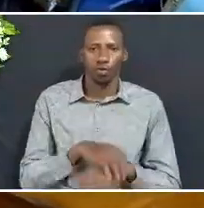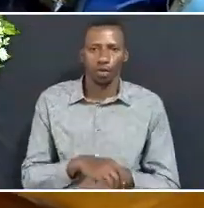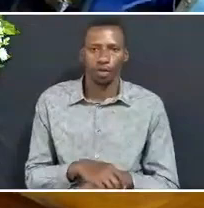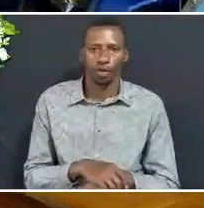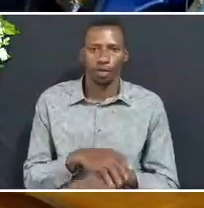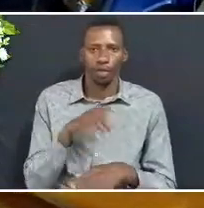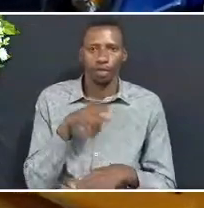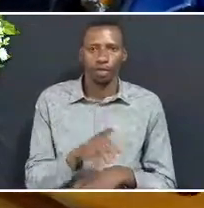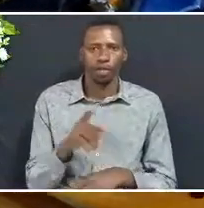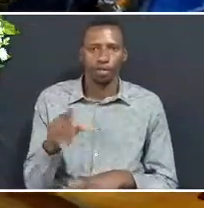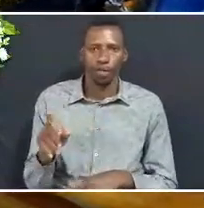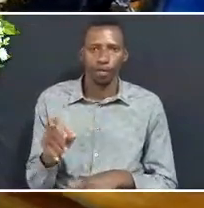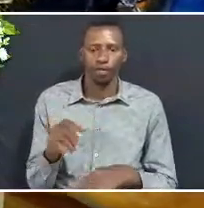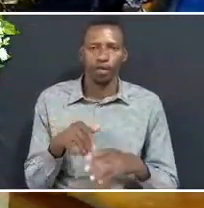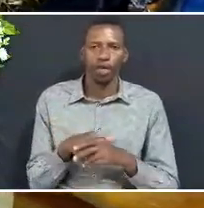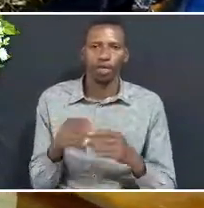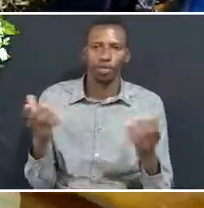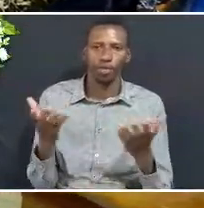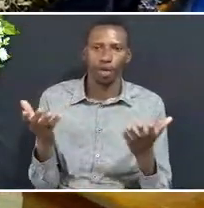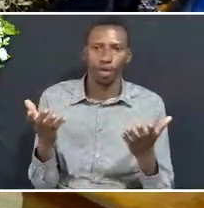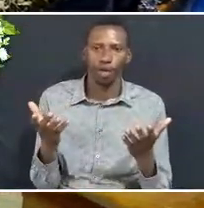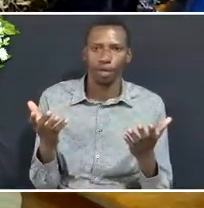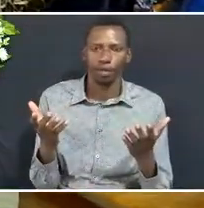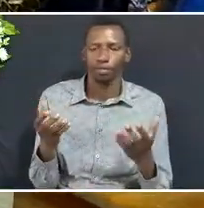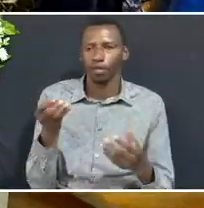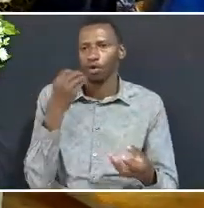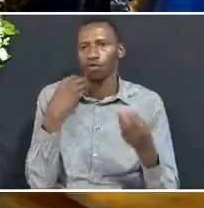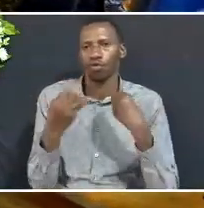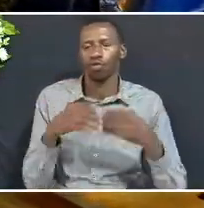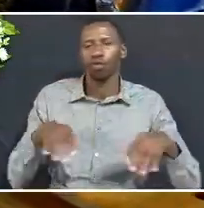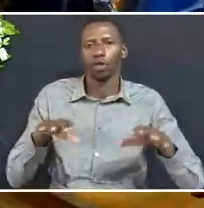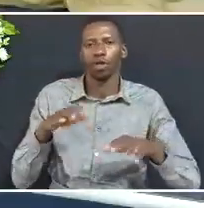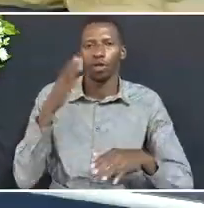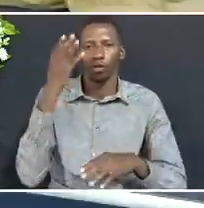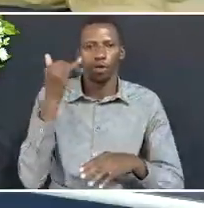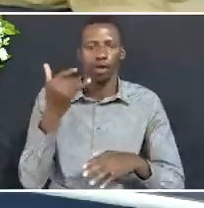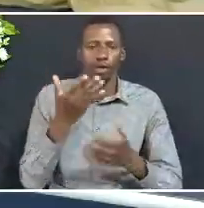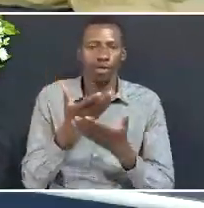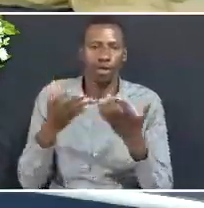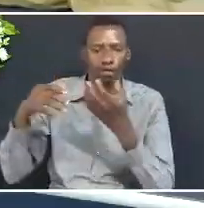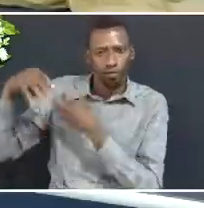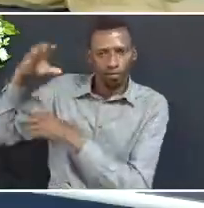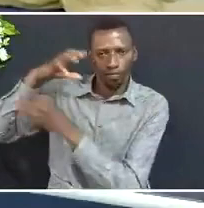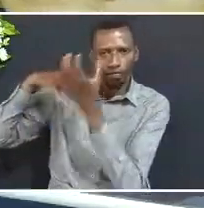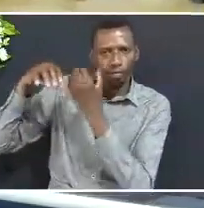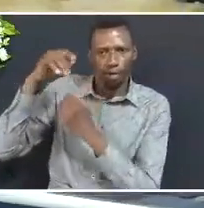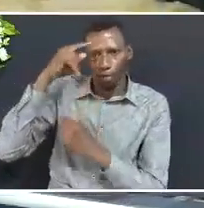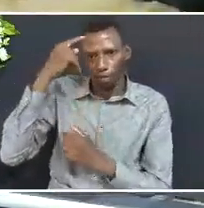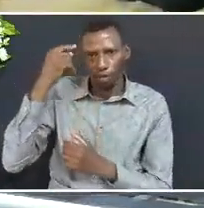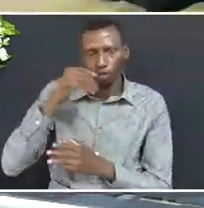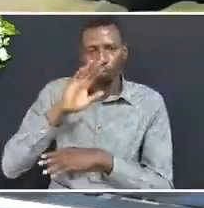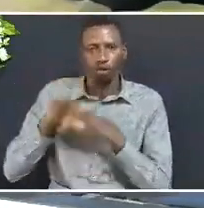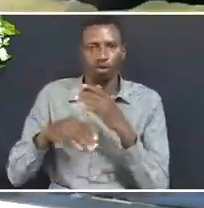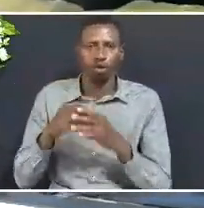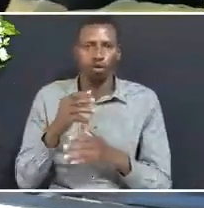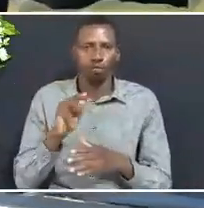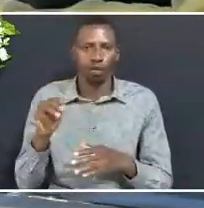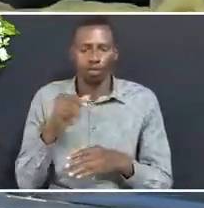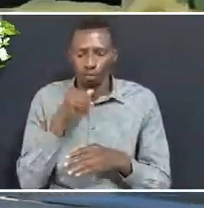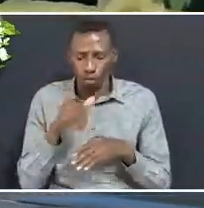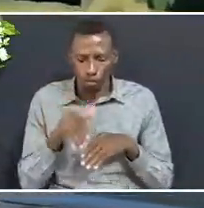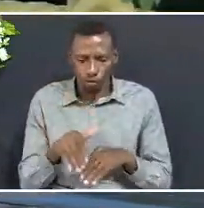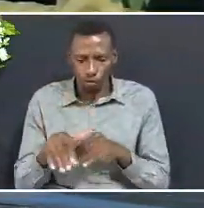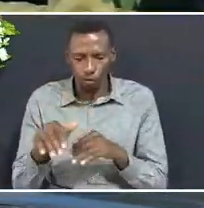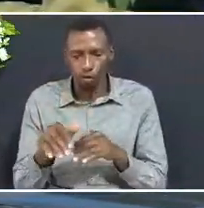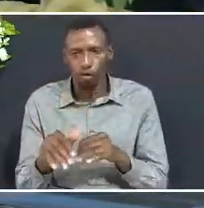find themselves at the potluck venue, because they were confused, because all of them did not follow the